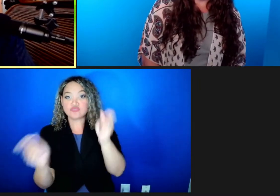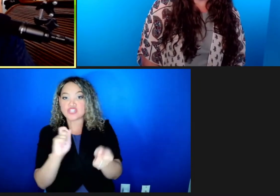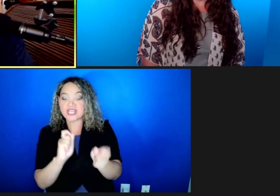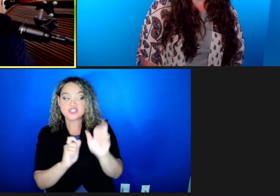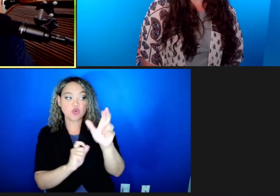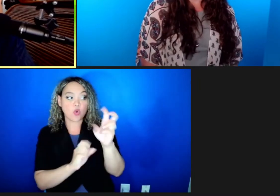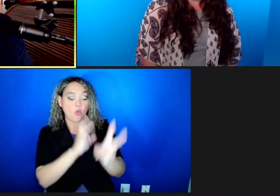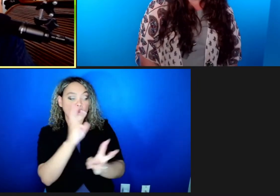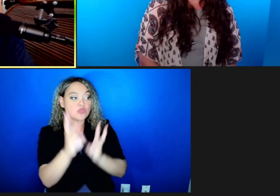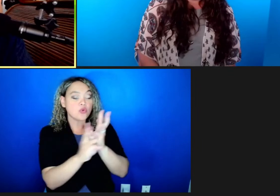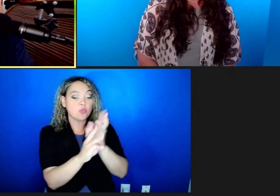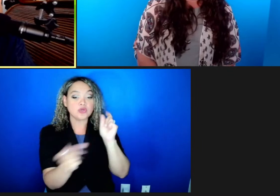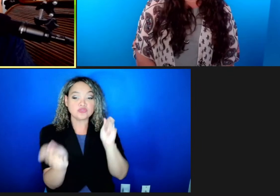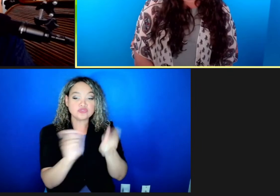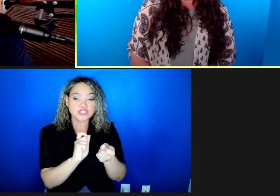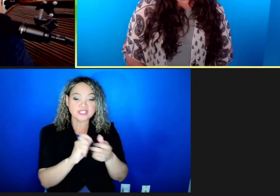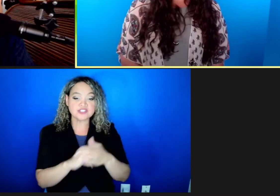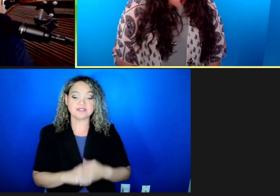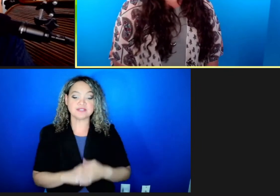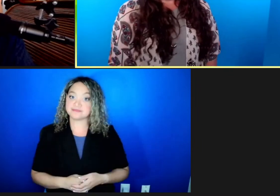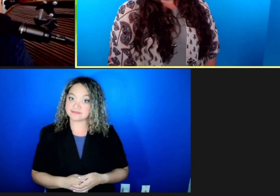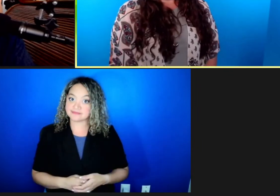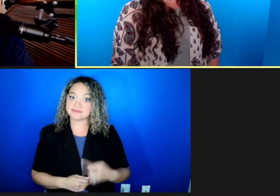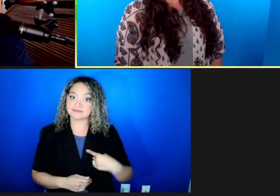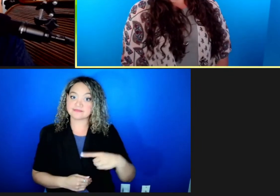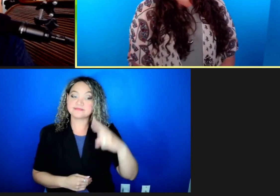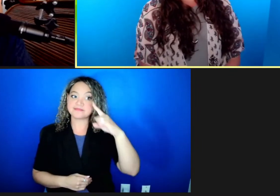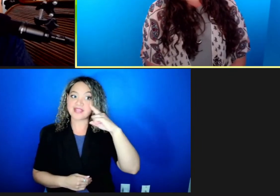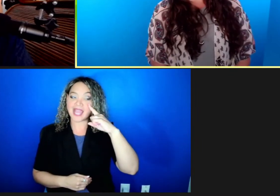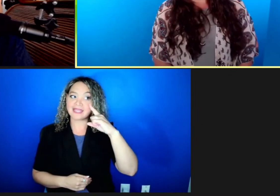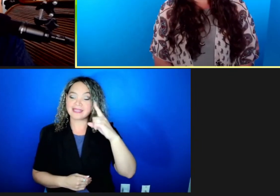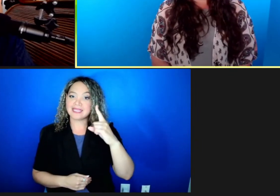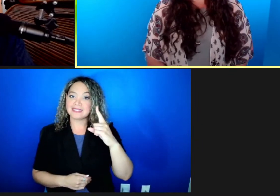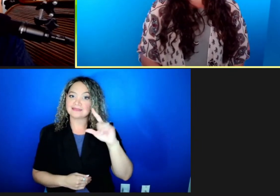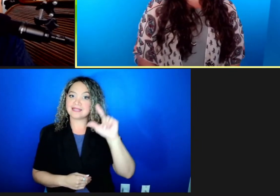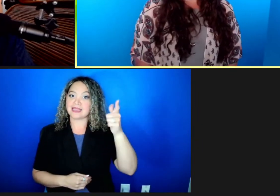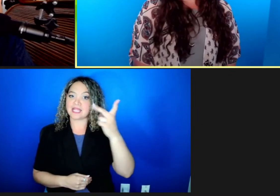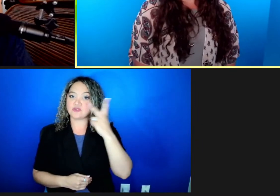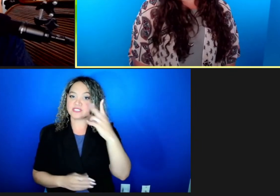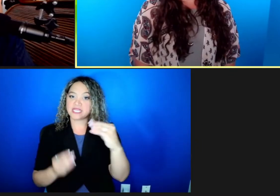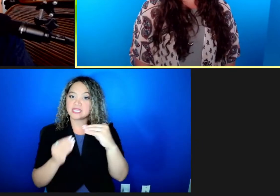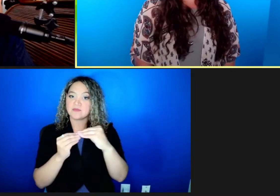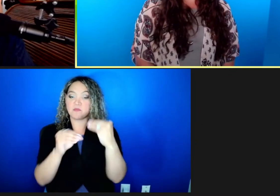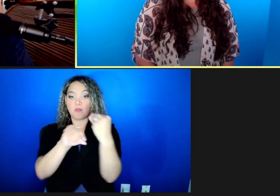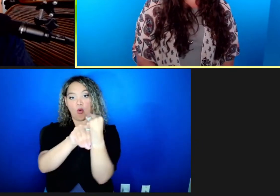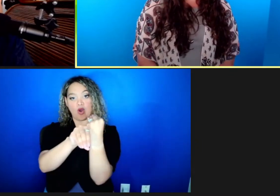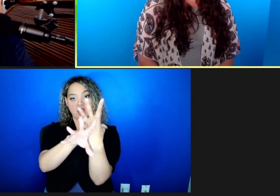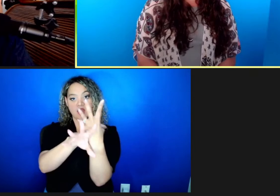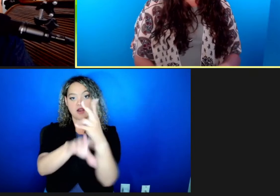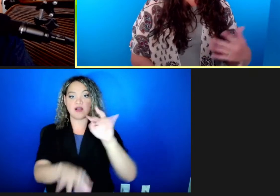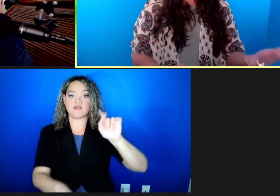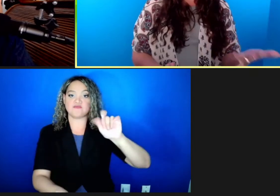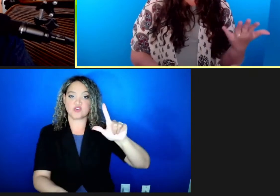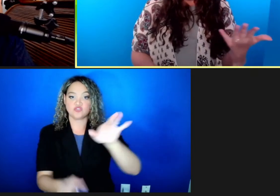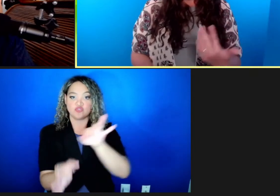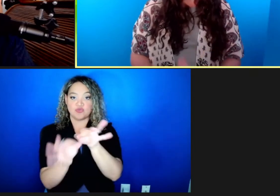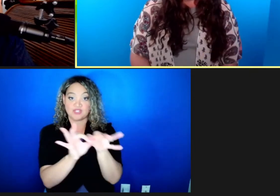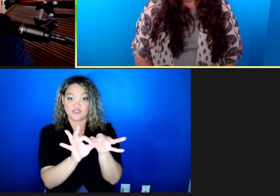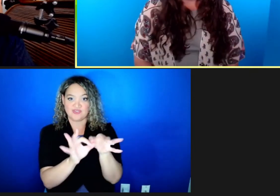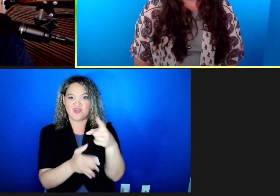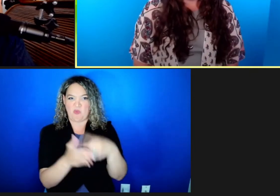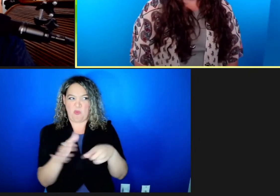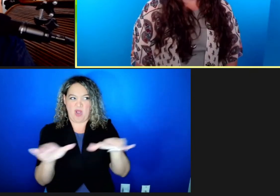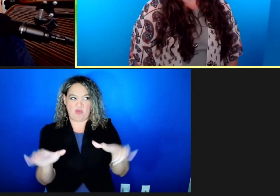concerning ASL in the future? I think in the future we're going to see a lot more virtual interpreting. A lot of what we're doing